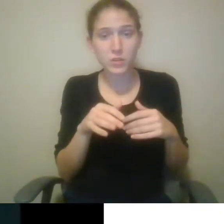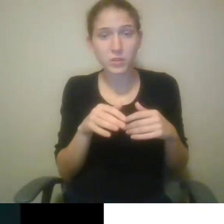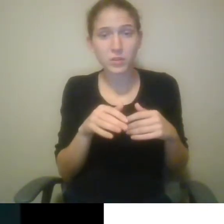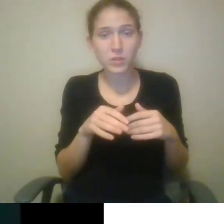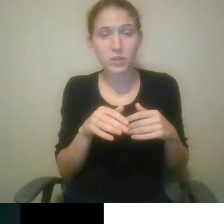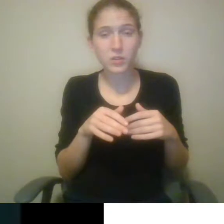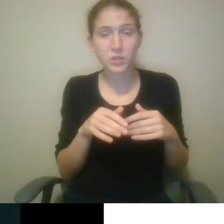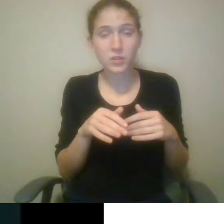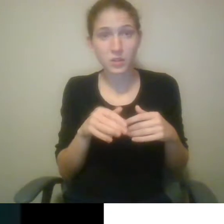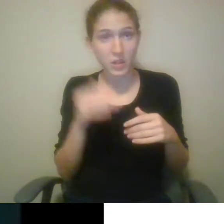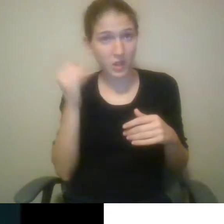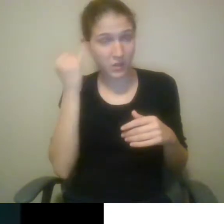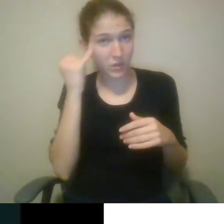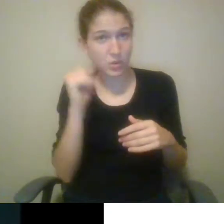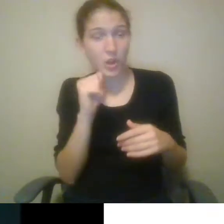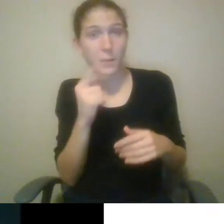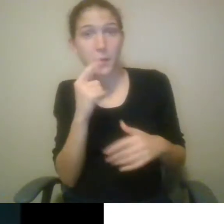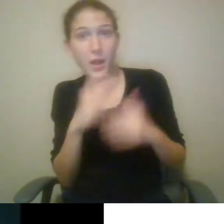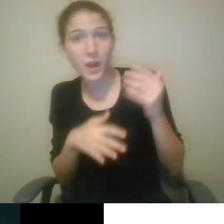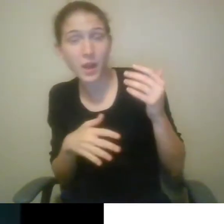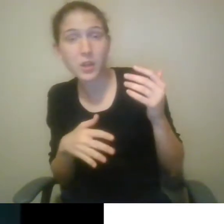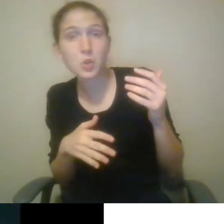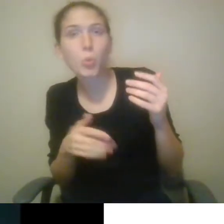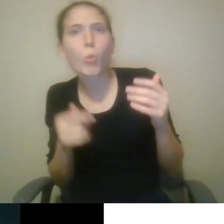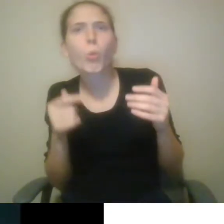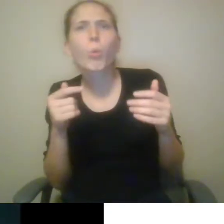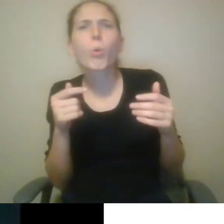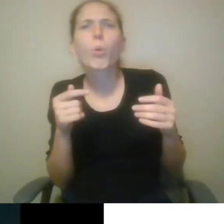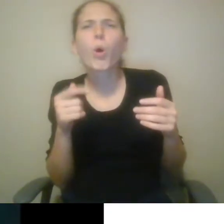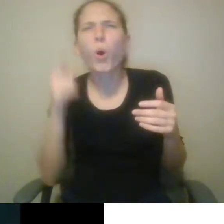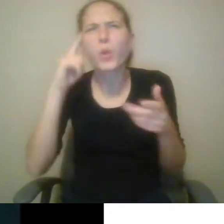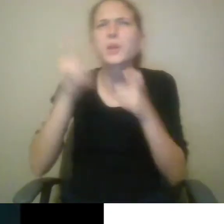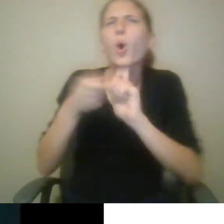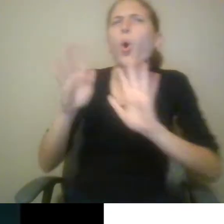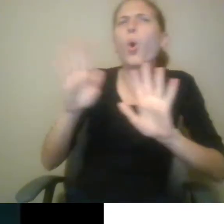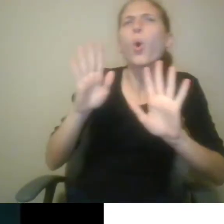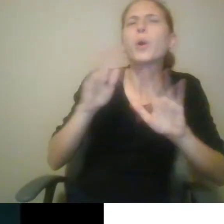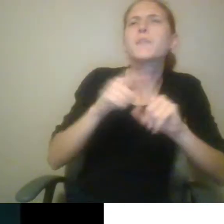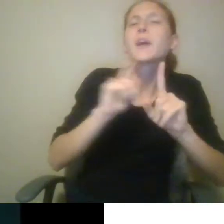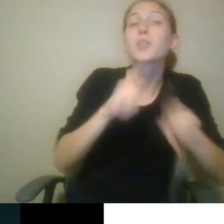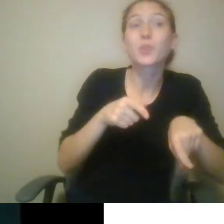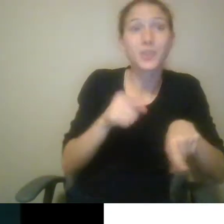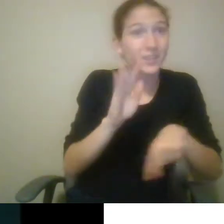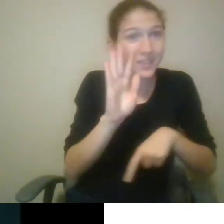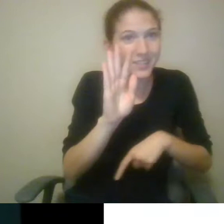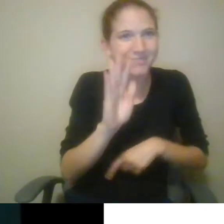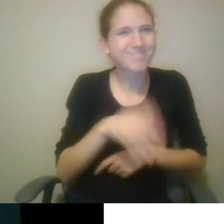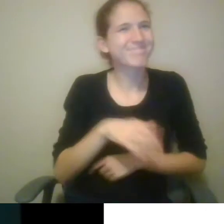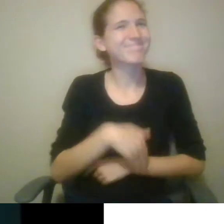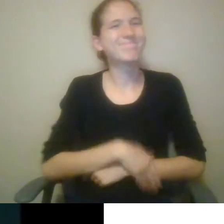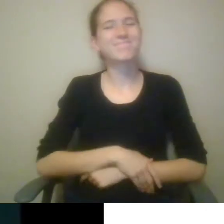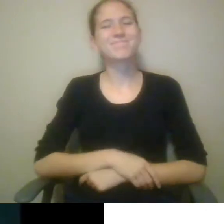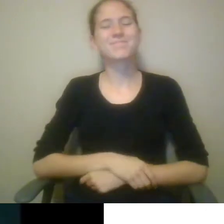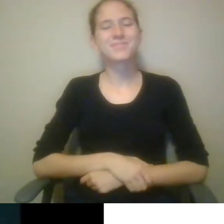that? No? Alright. No. Alright. Here